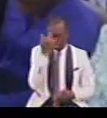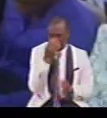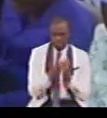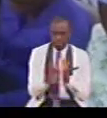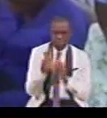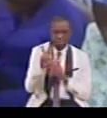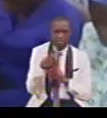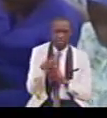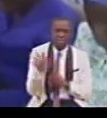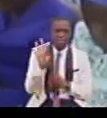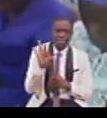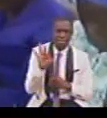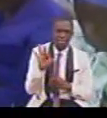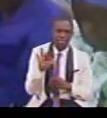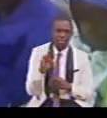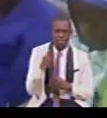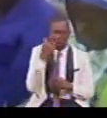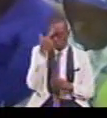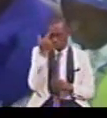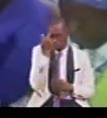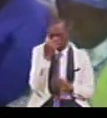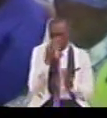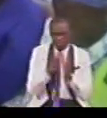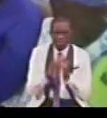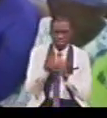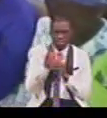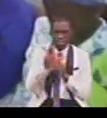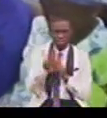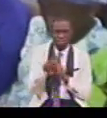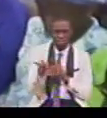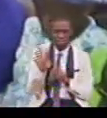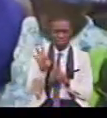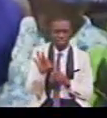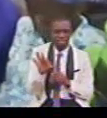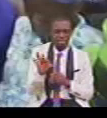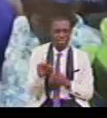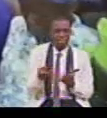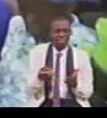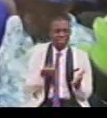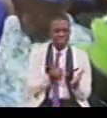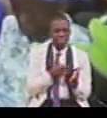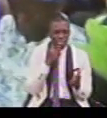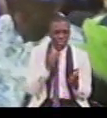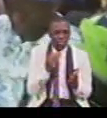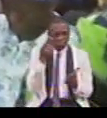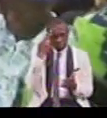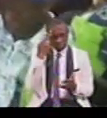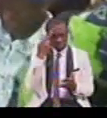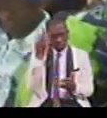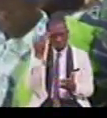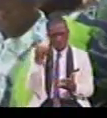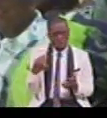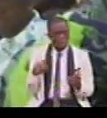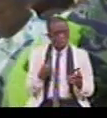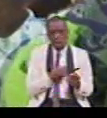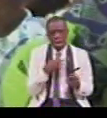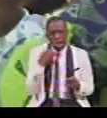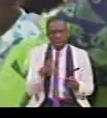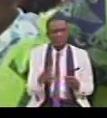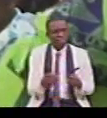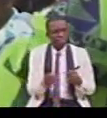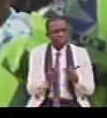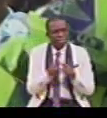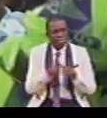19. in Romans chapter 3 verse 19 here is the reason were not of the world as the result were different